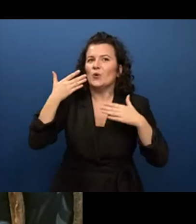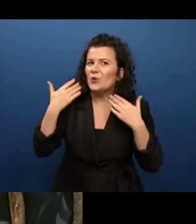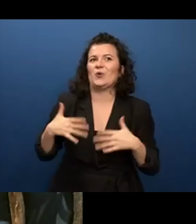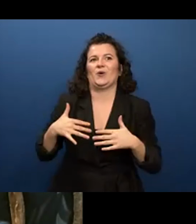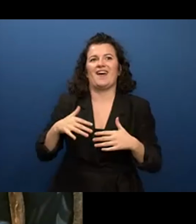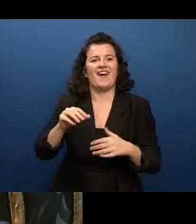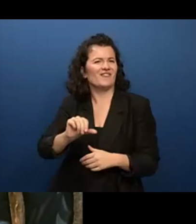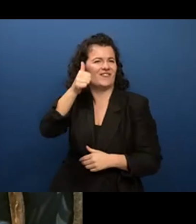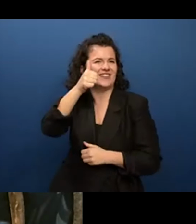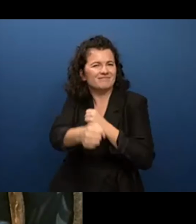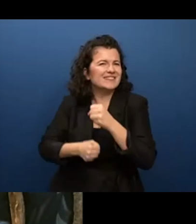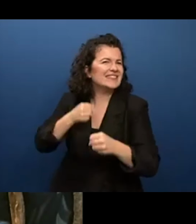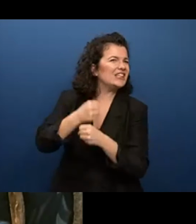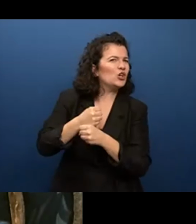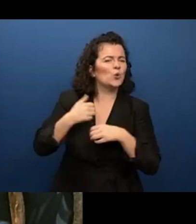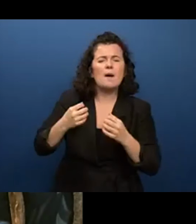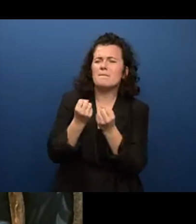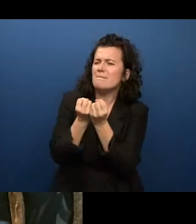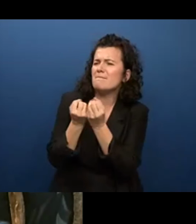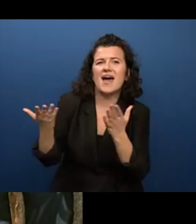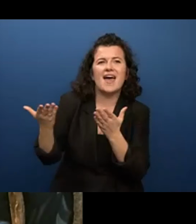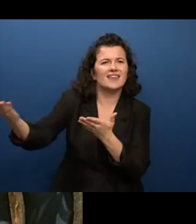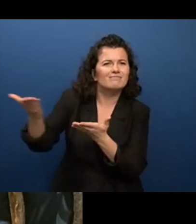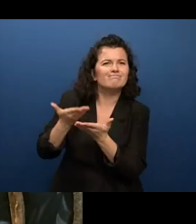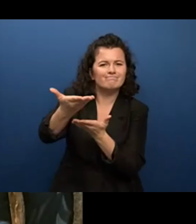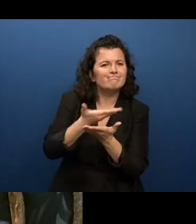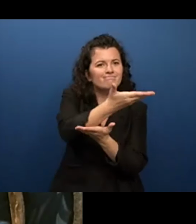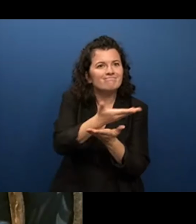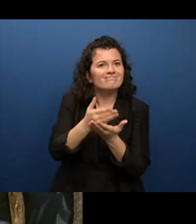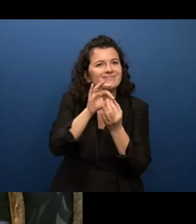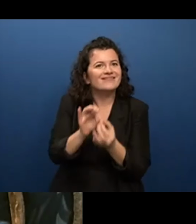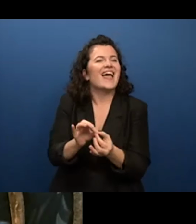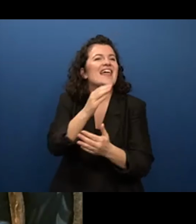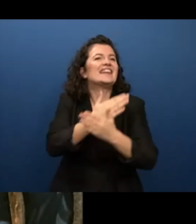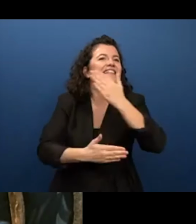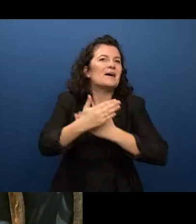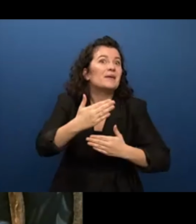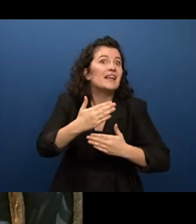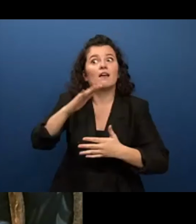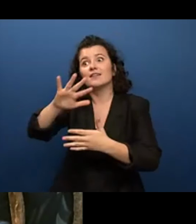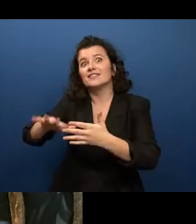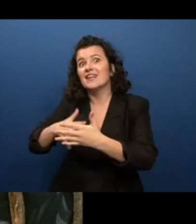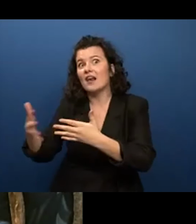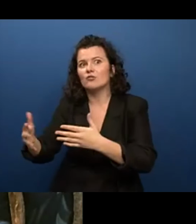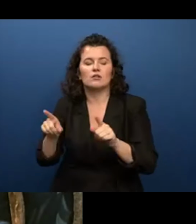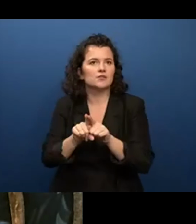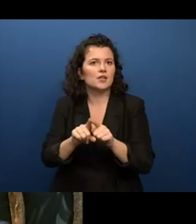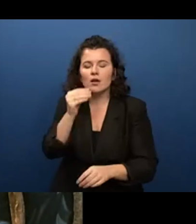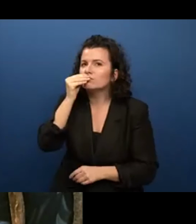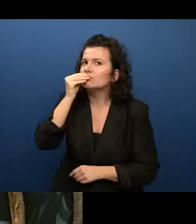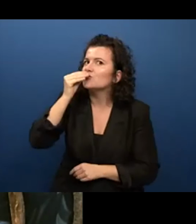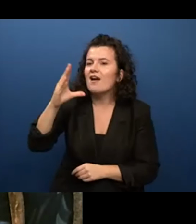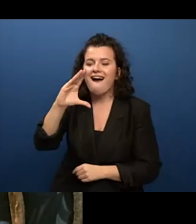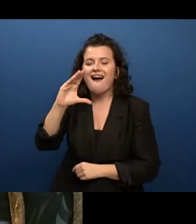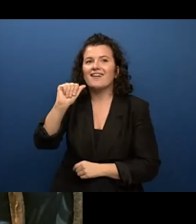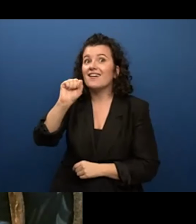year where we have had significant contributions on disability and sign language, including an excellent case study from Alexander